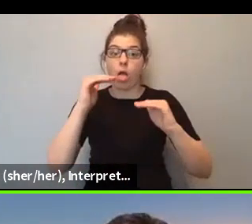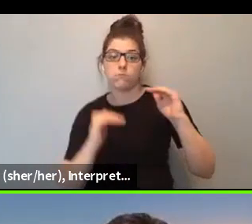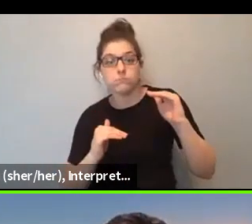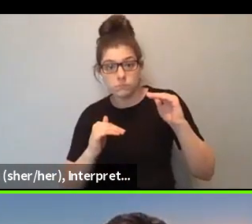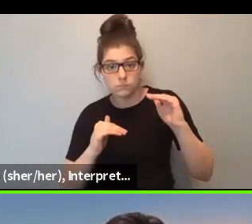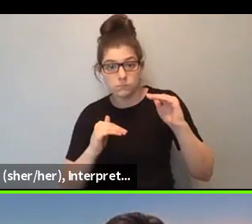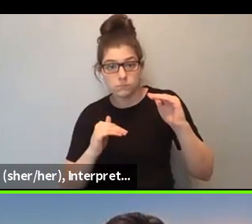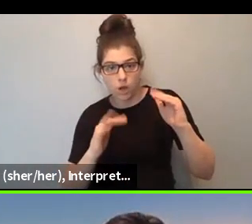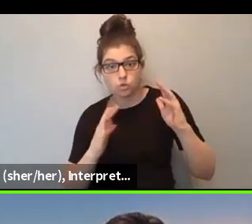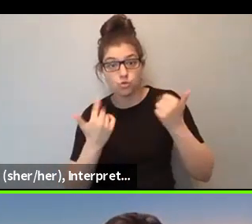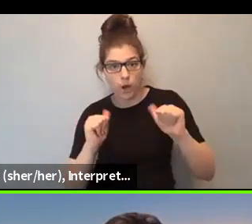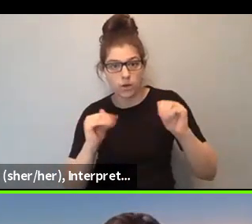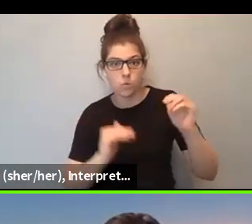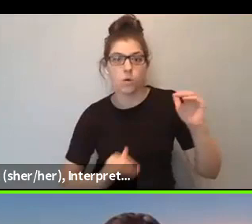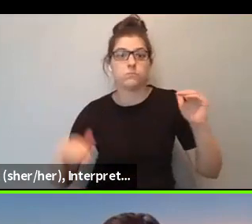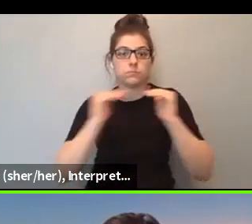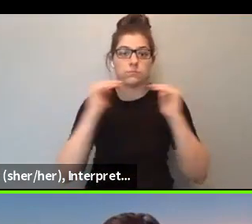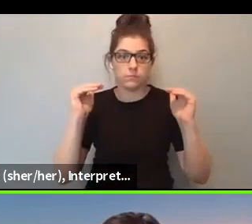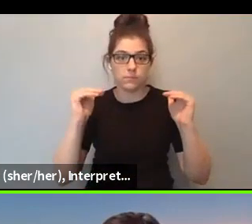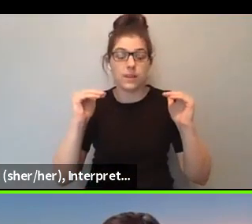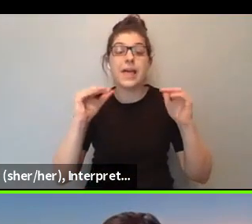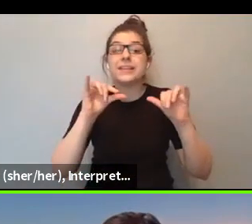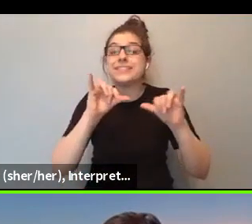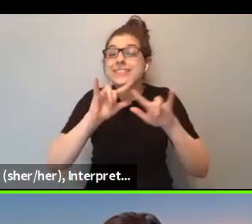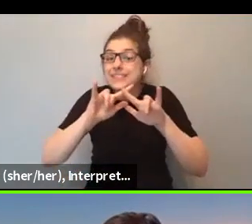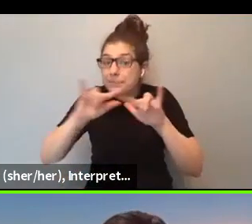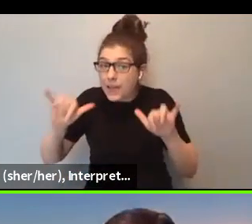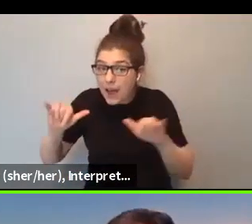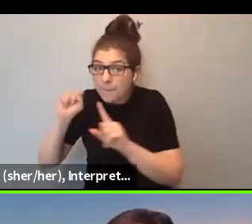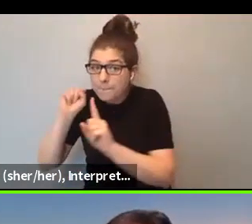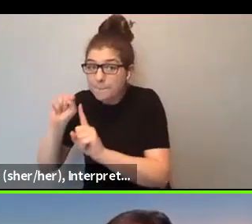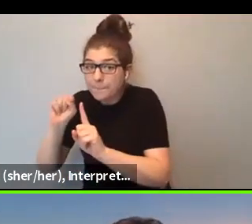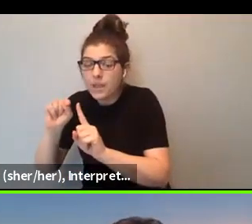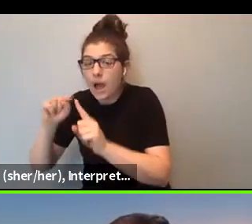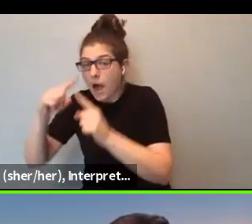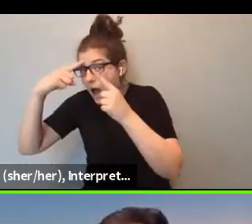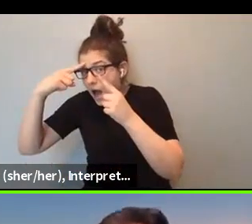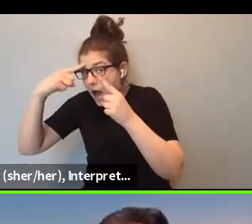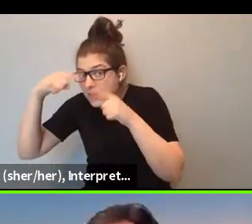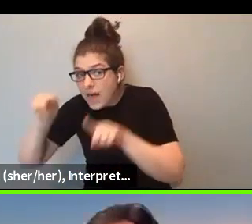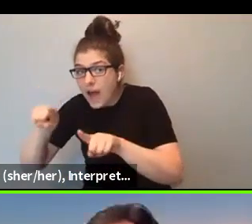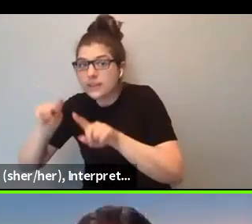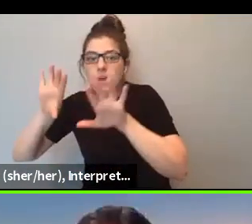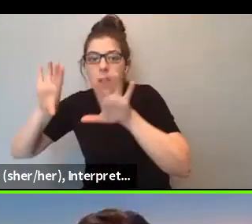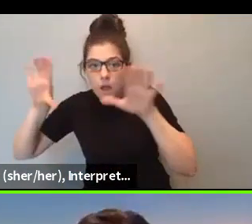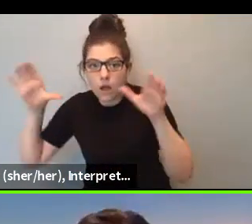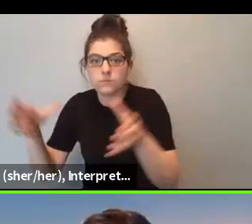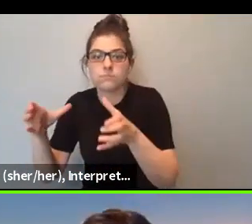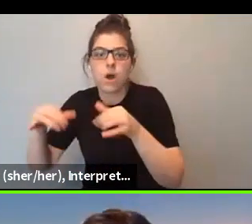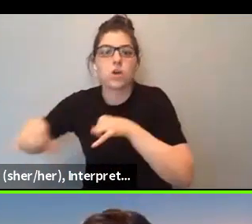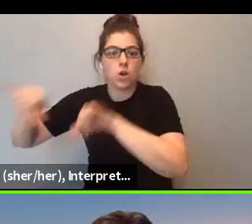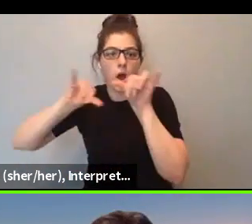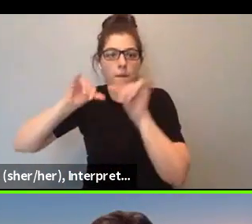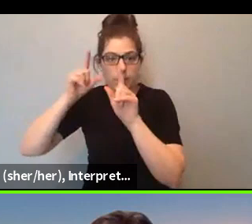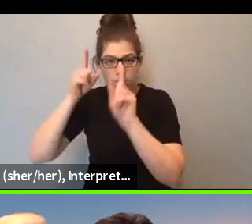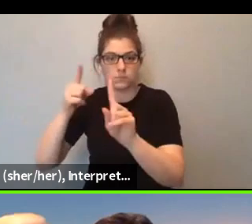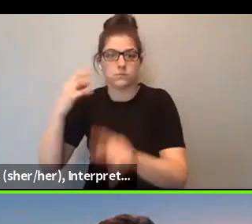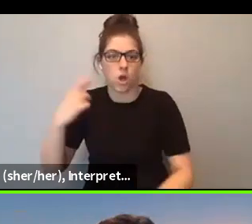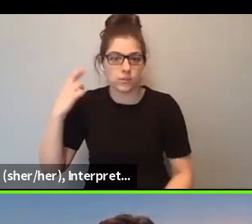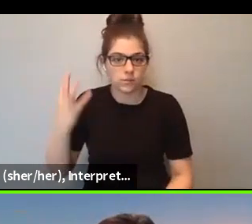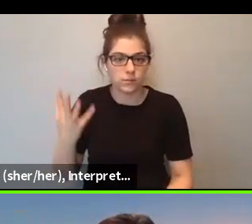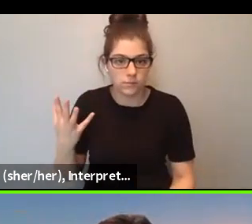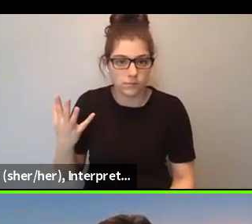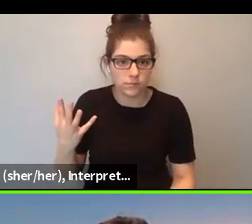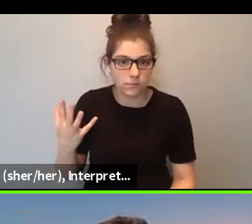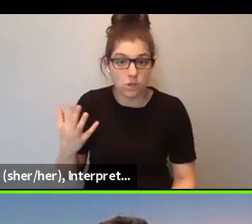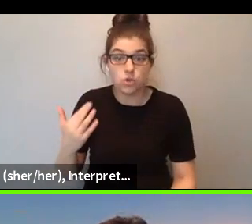also aligning or coming together around a common cause? knowing that we have